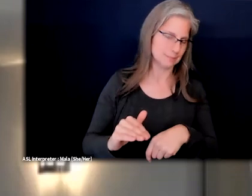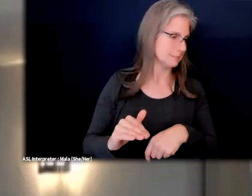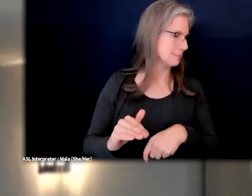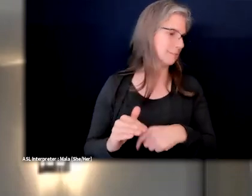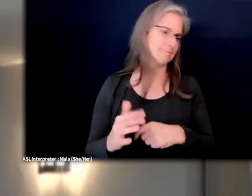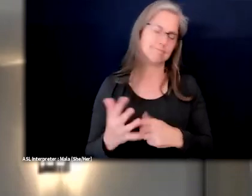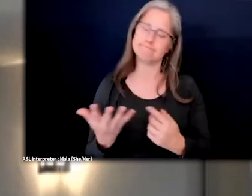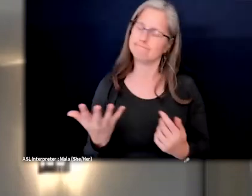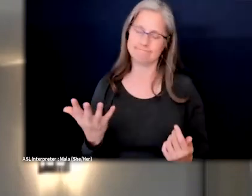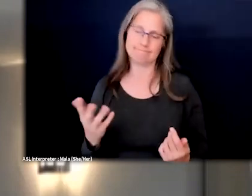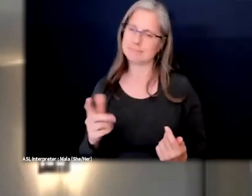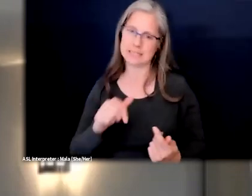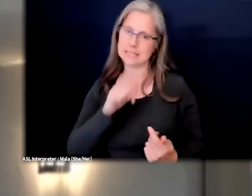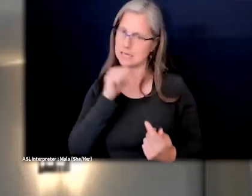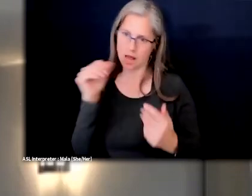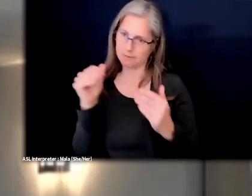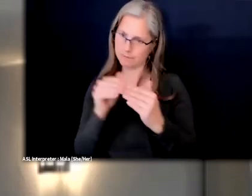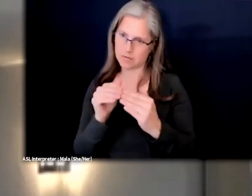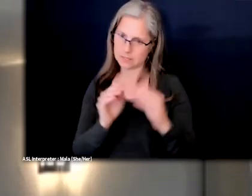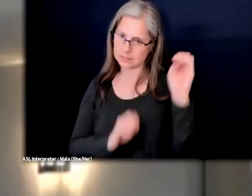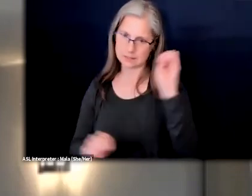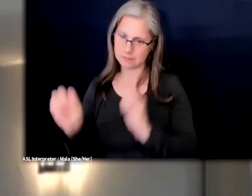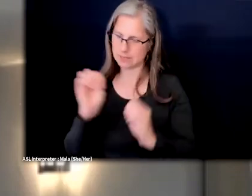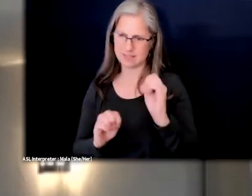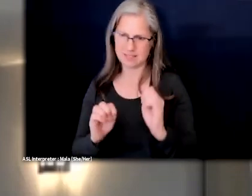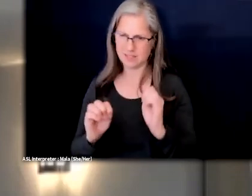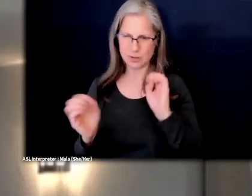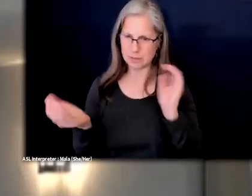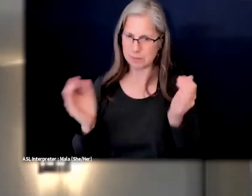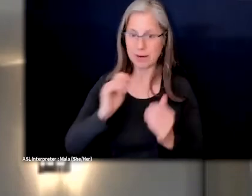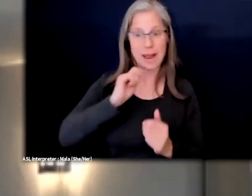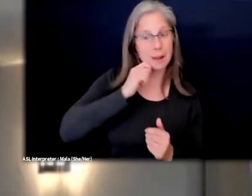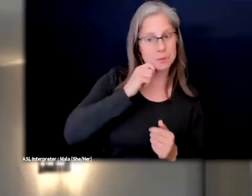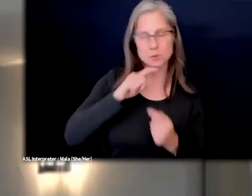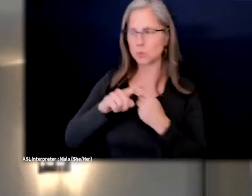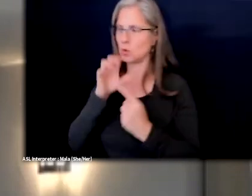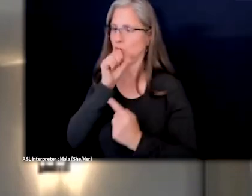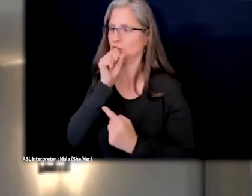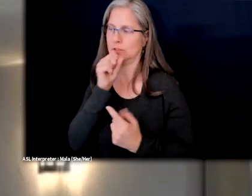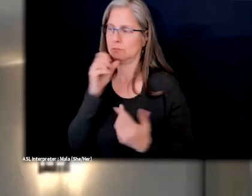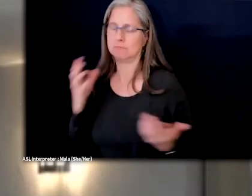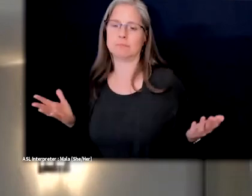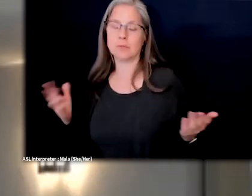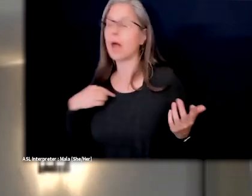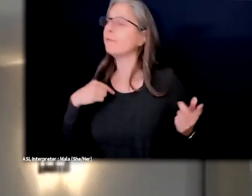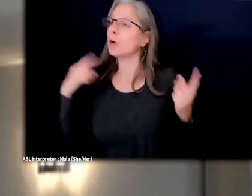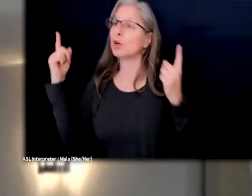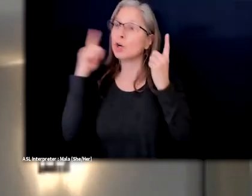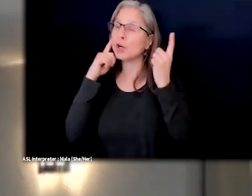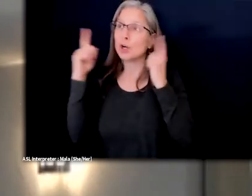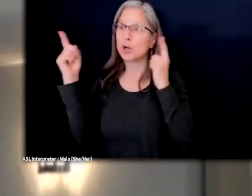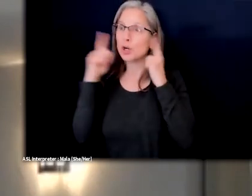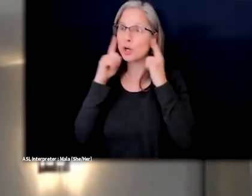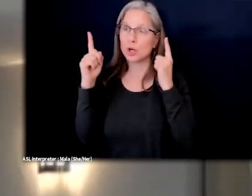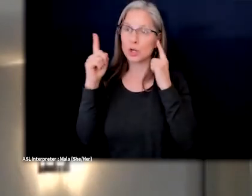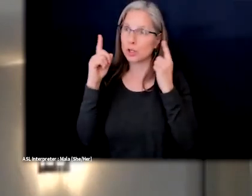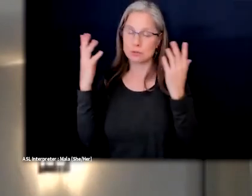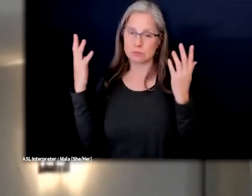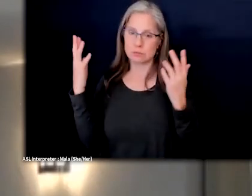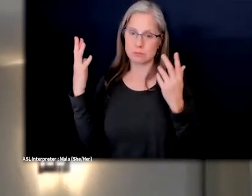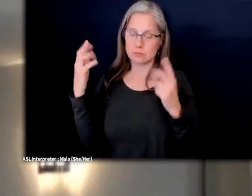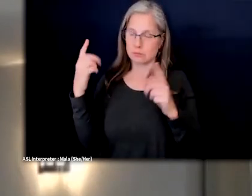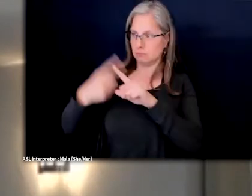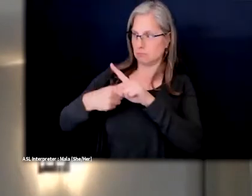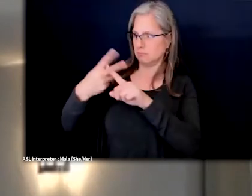is not a fair assessment. It's comparing apples to oranges. So I've heard for months now since I've arrived